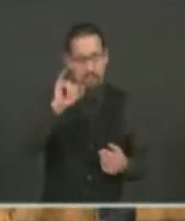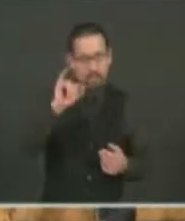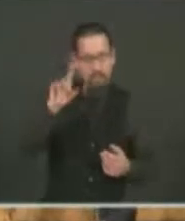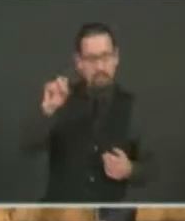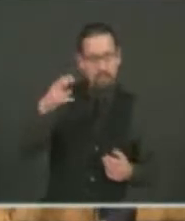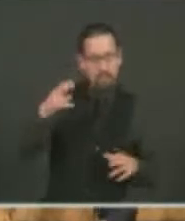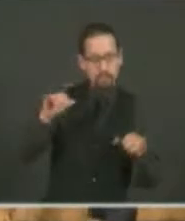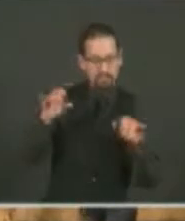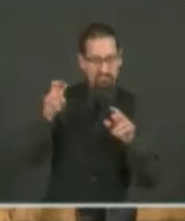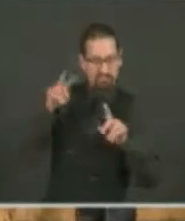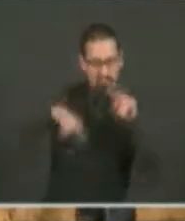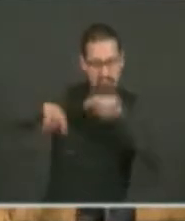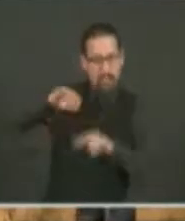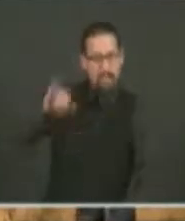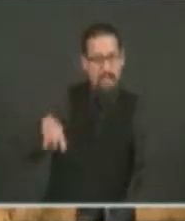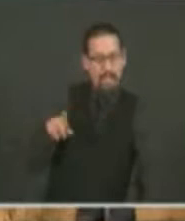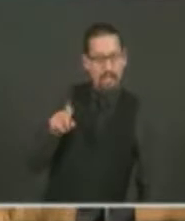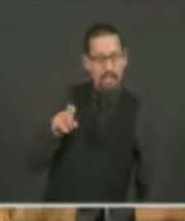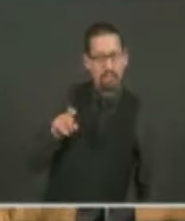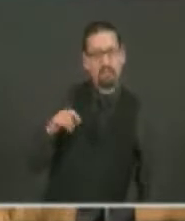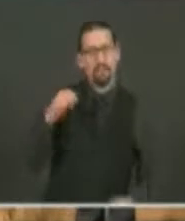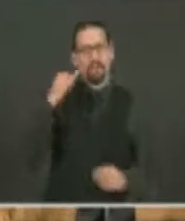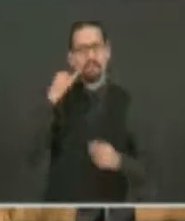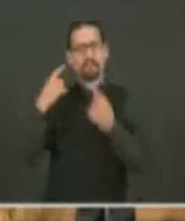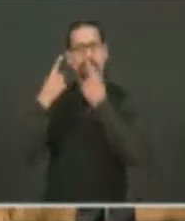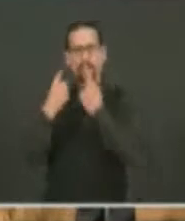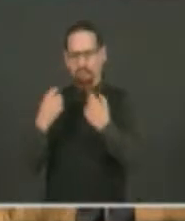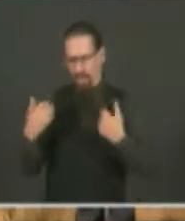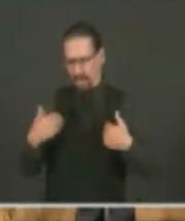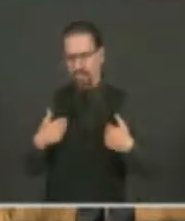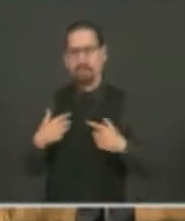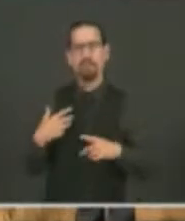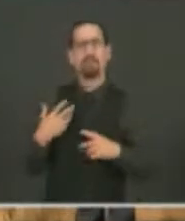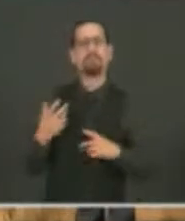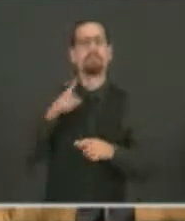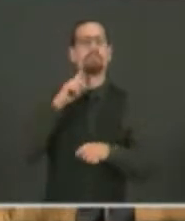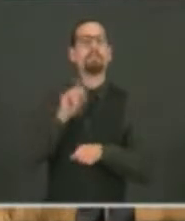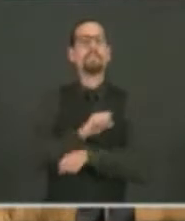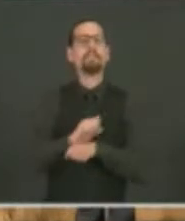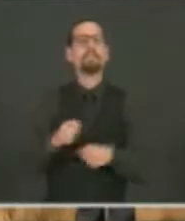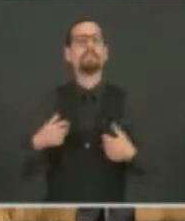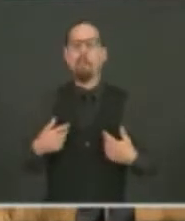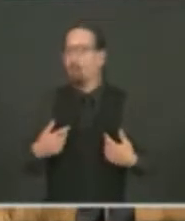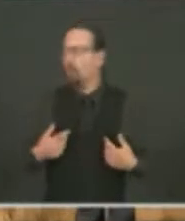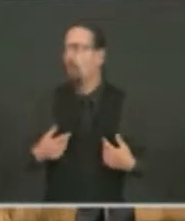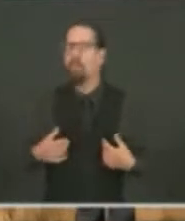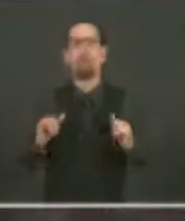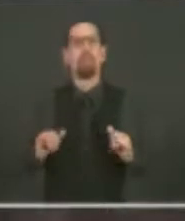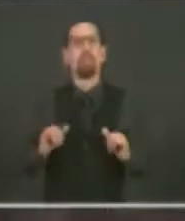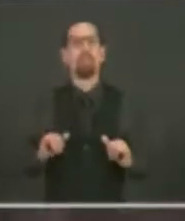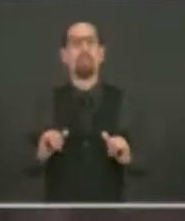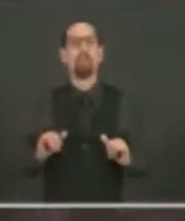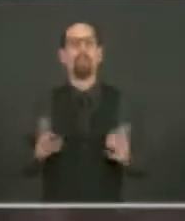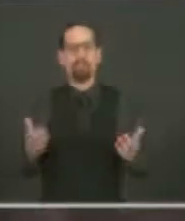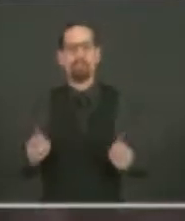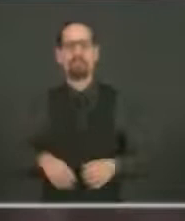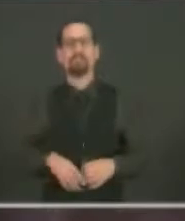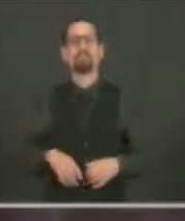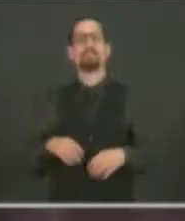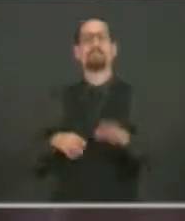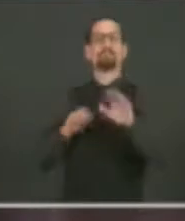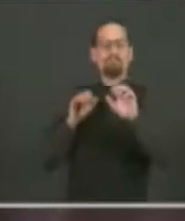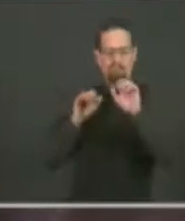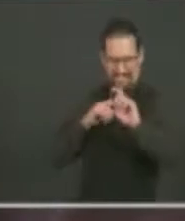tested positive, do you know whether they've been symptomatic or not? Absolutely. We do. We